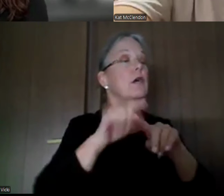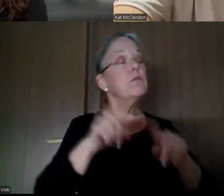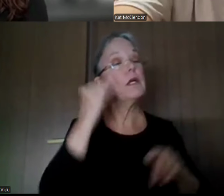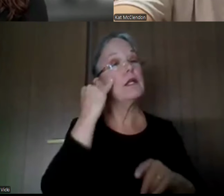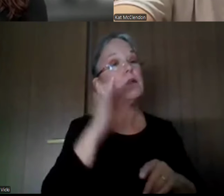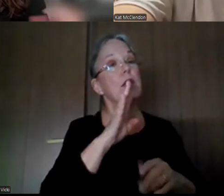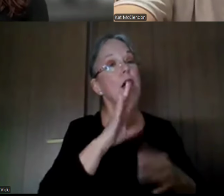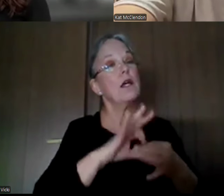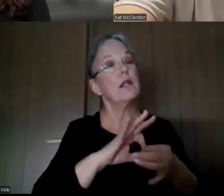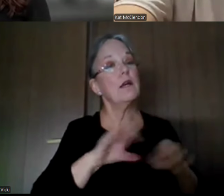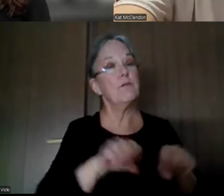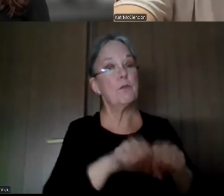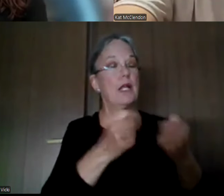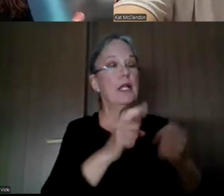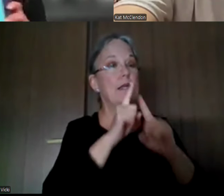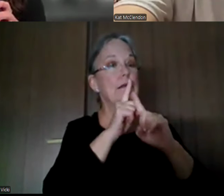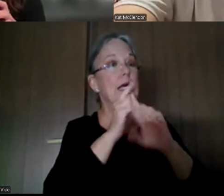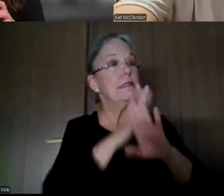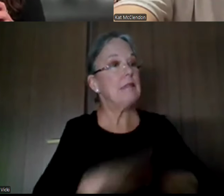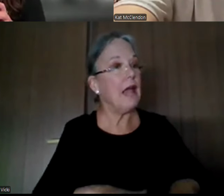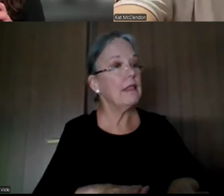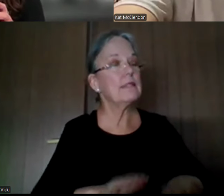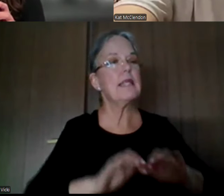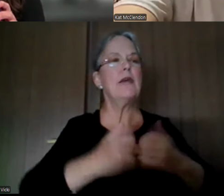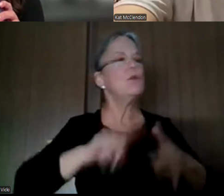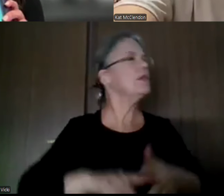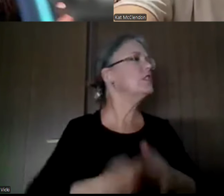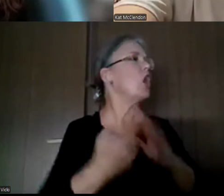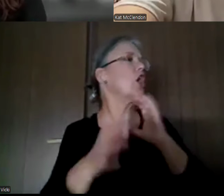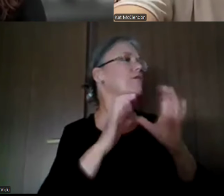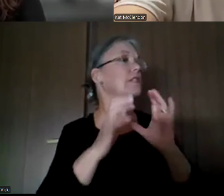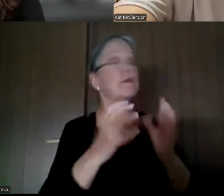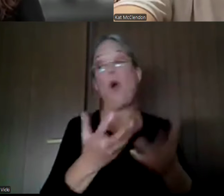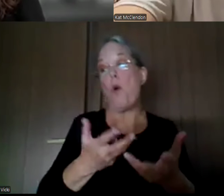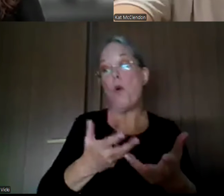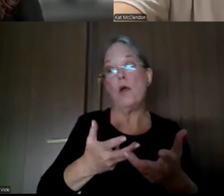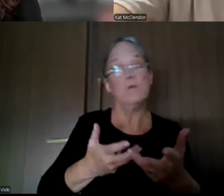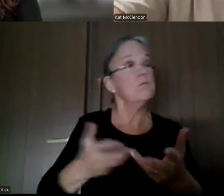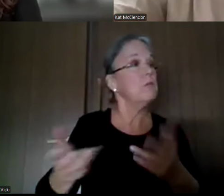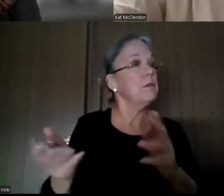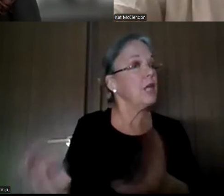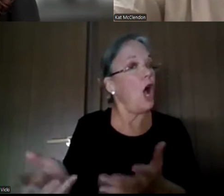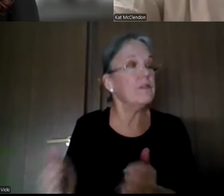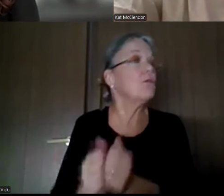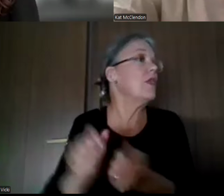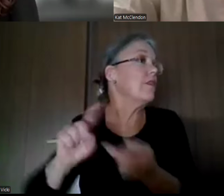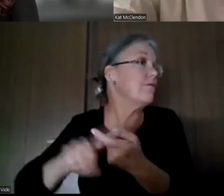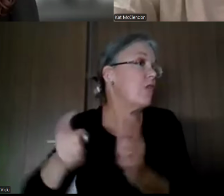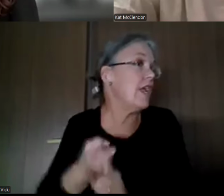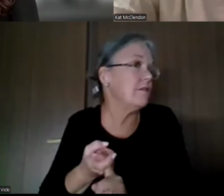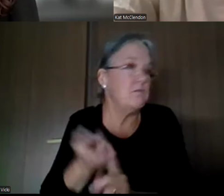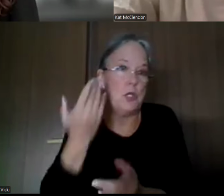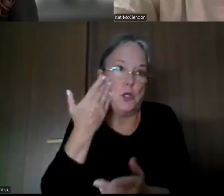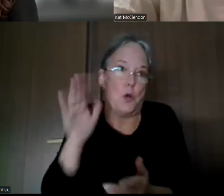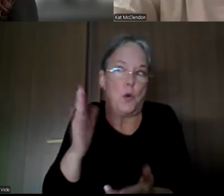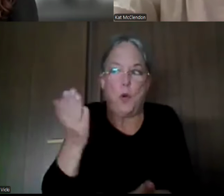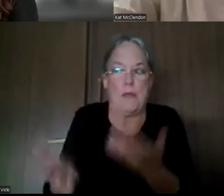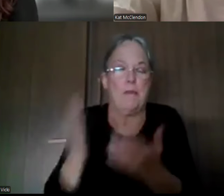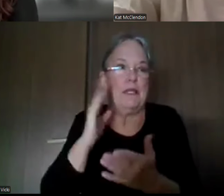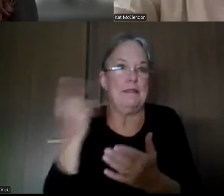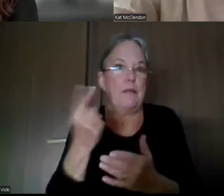the silence, how do we start having these conversations just with our friends? You never know what might come up, right? And it might be a concern, and then we